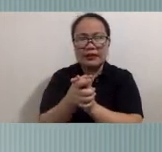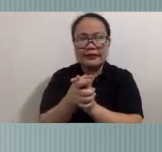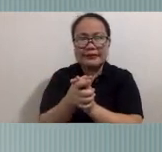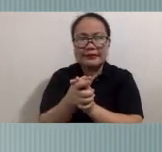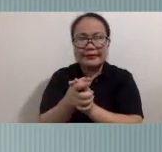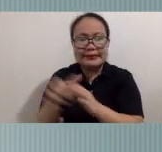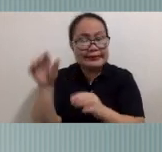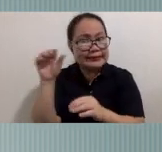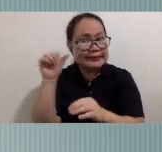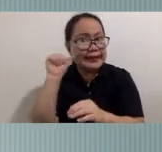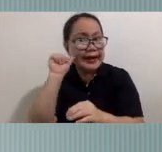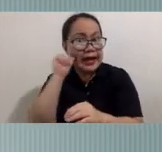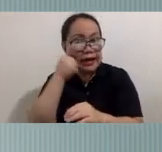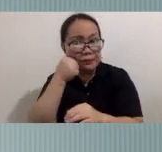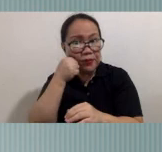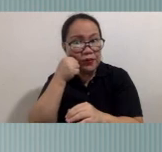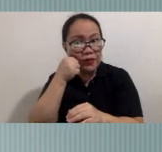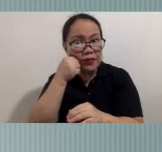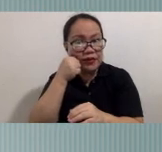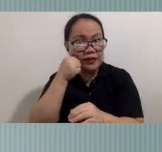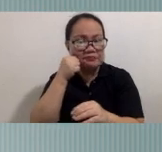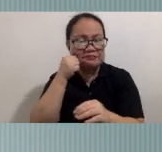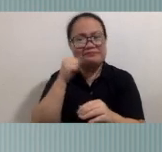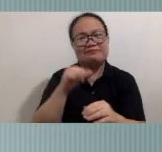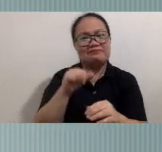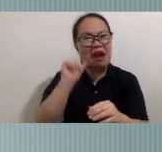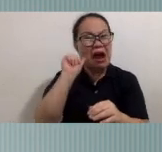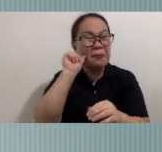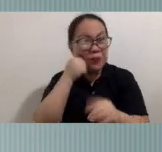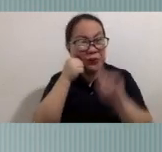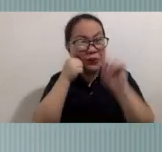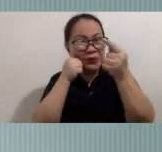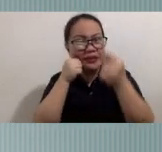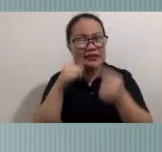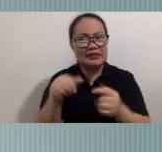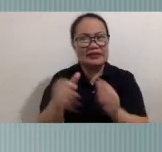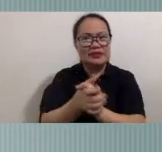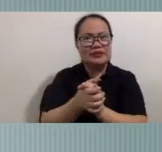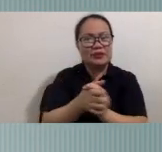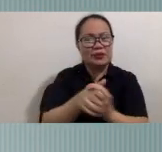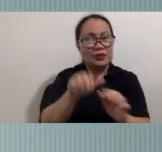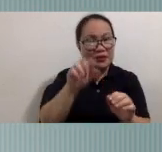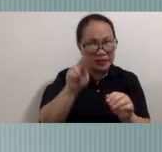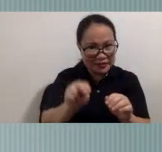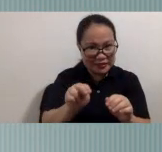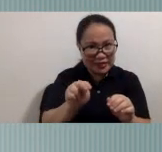have apple, so apple means A, so that is the cardinality of set A.